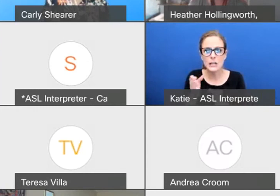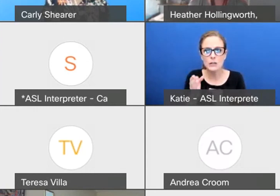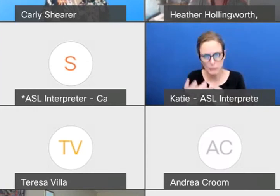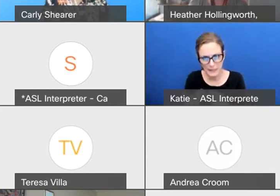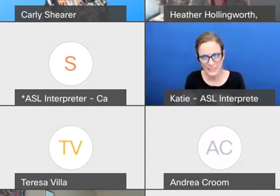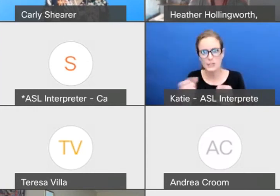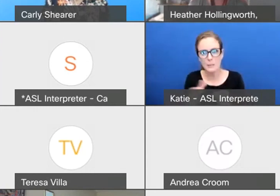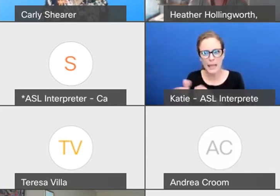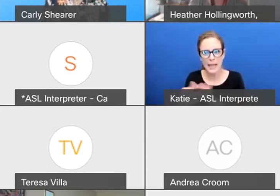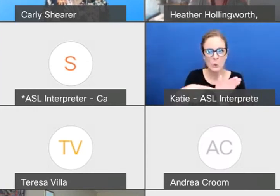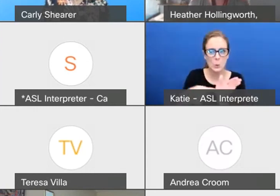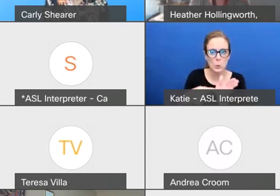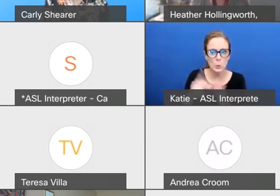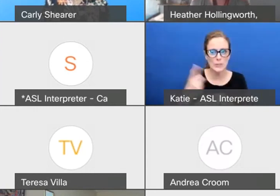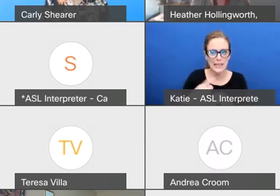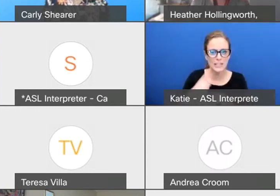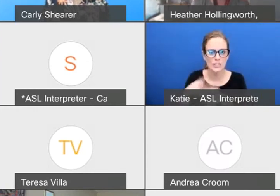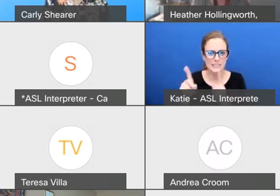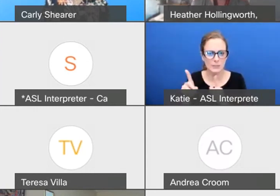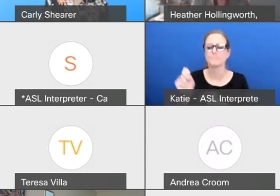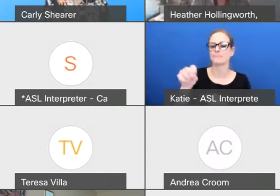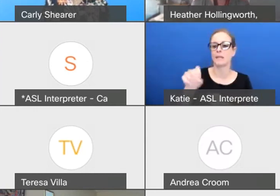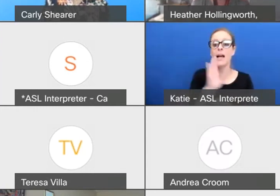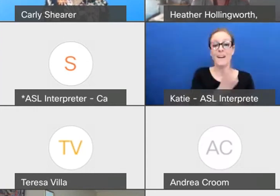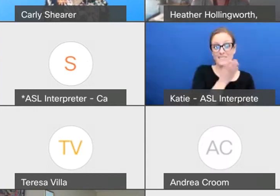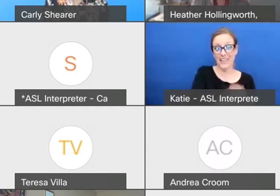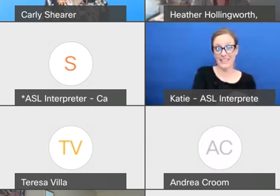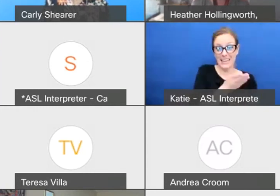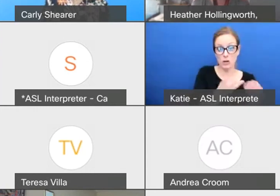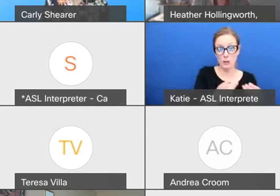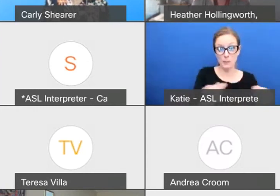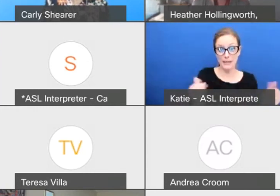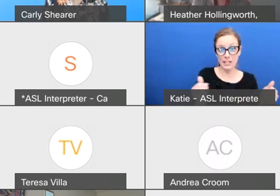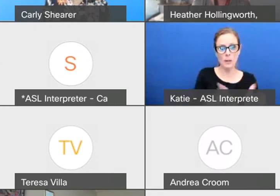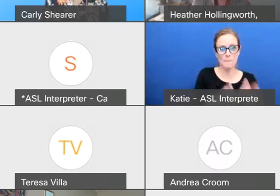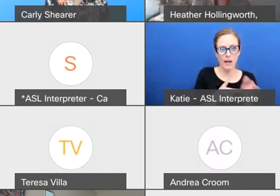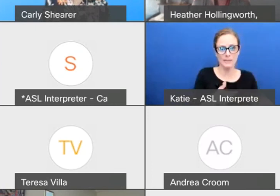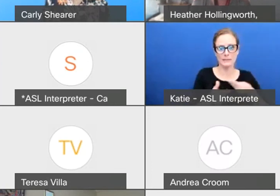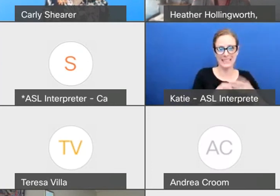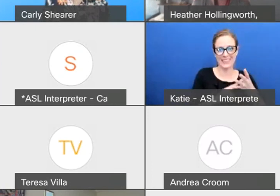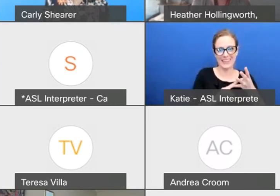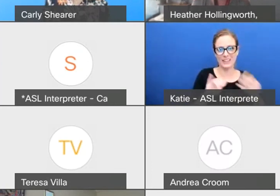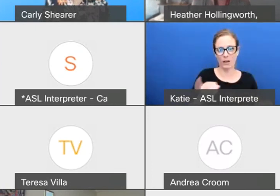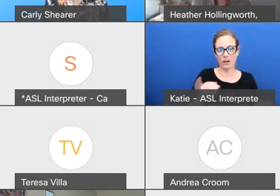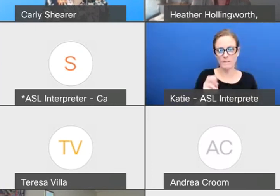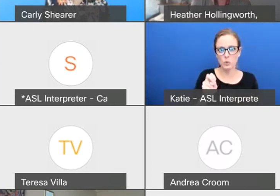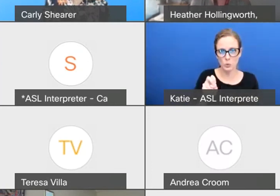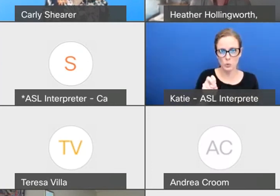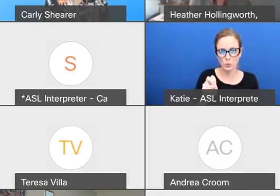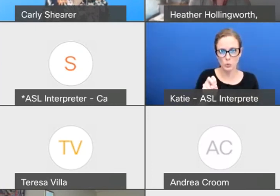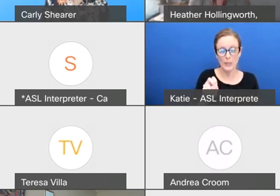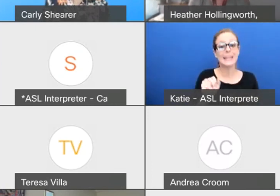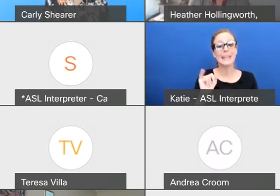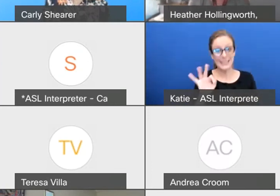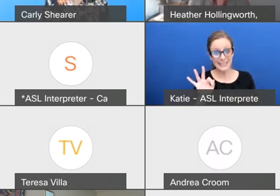So validation information has to be in by the end of June. And then we will find out if you get put on a remediation plan